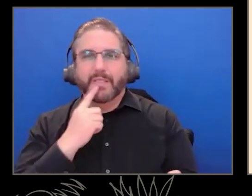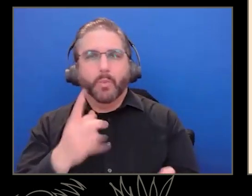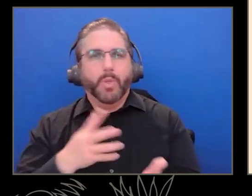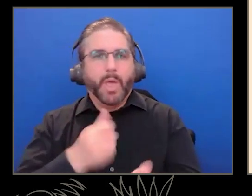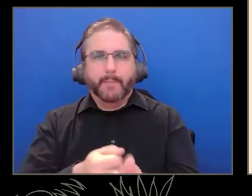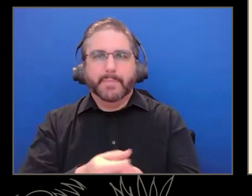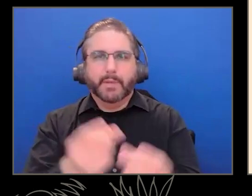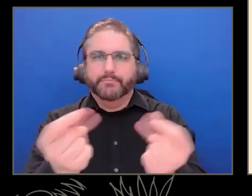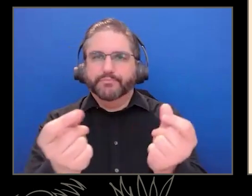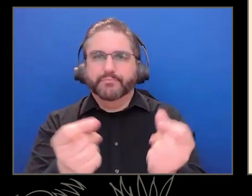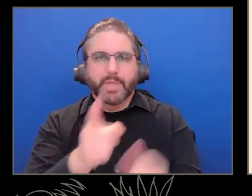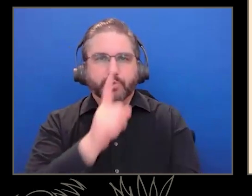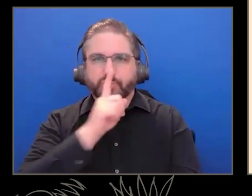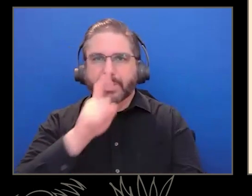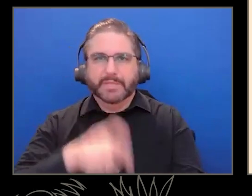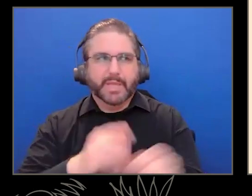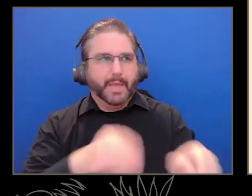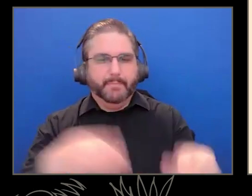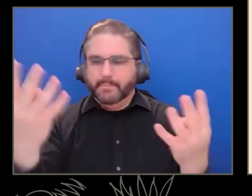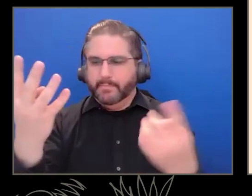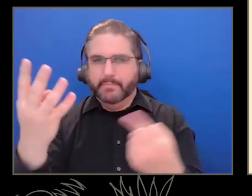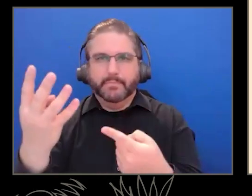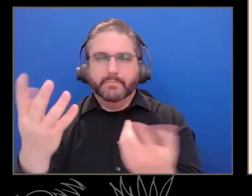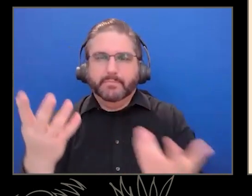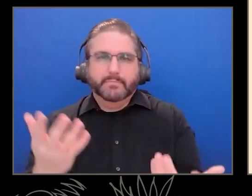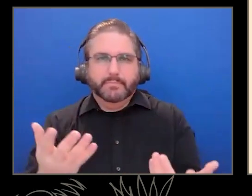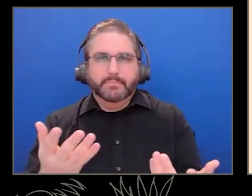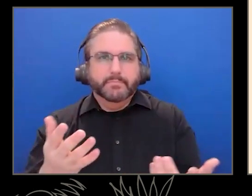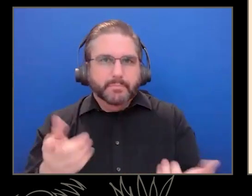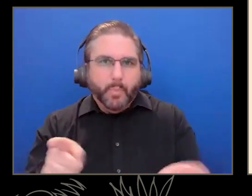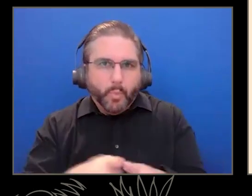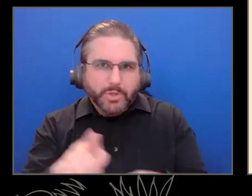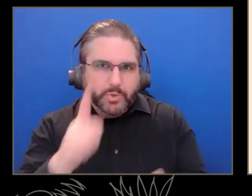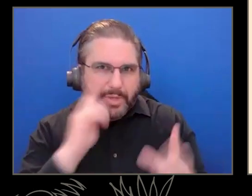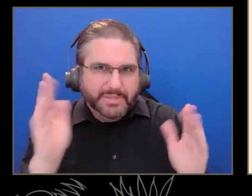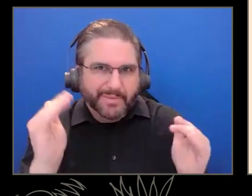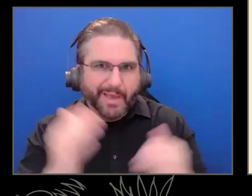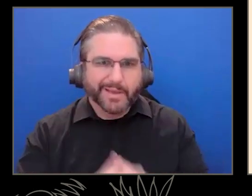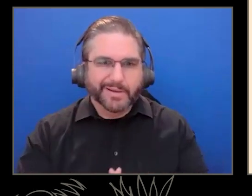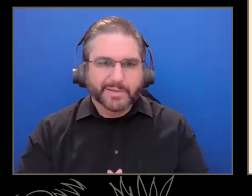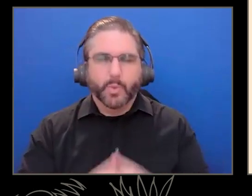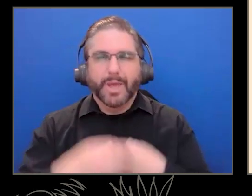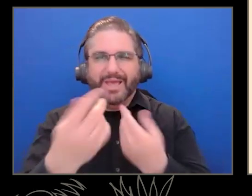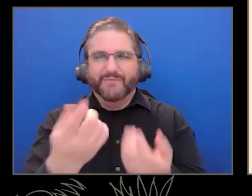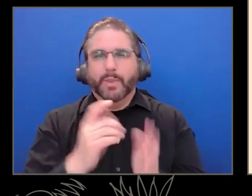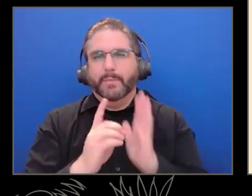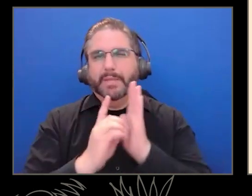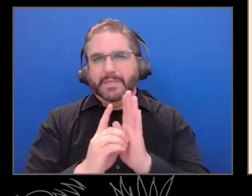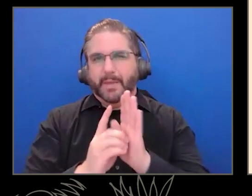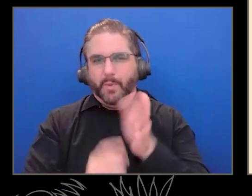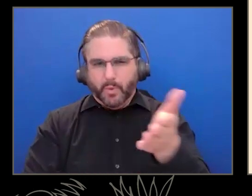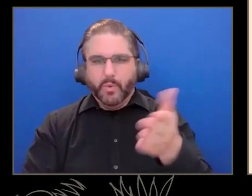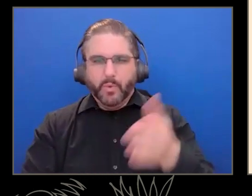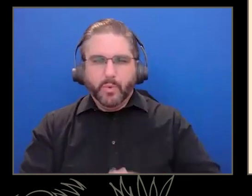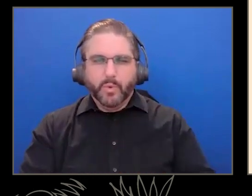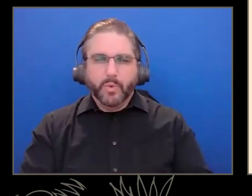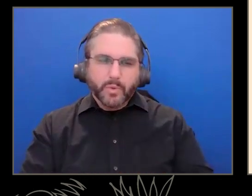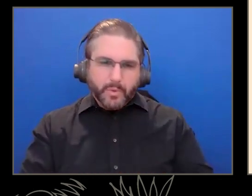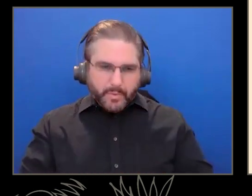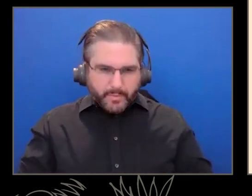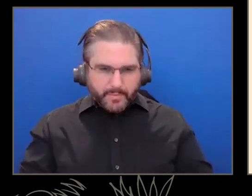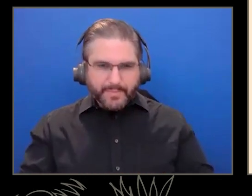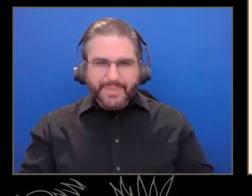time as you'd expect. So this is a little demo following up from the